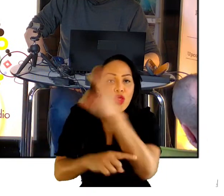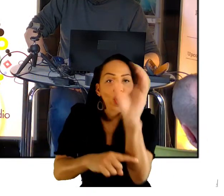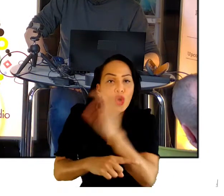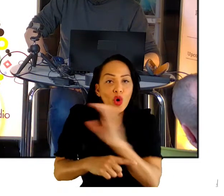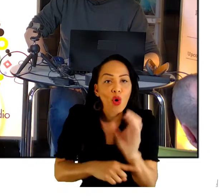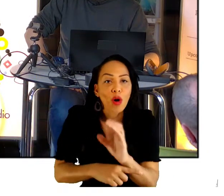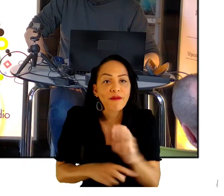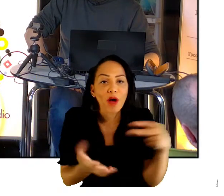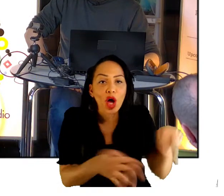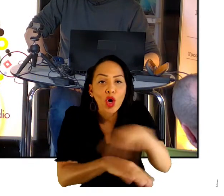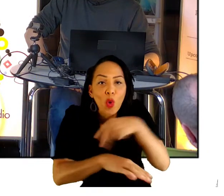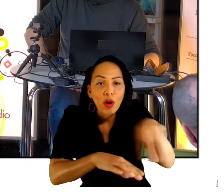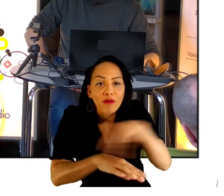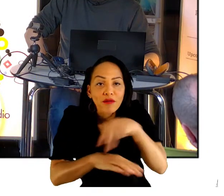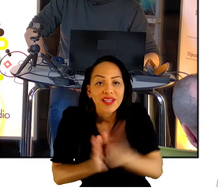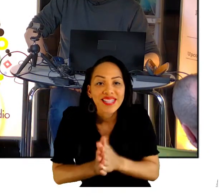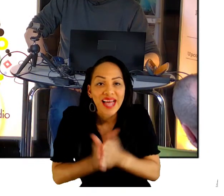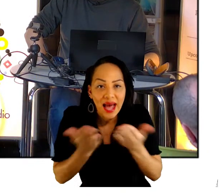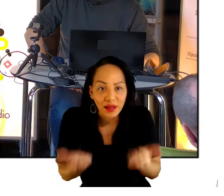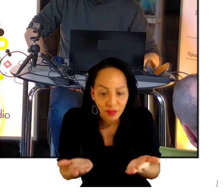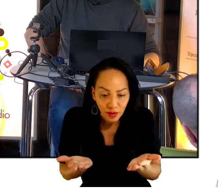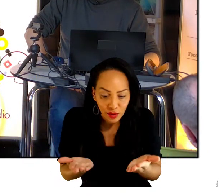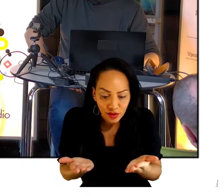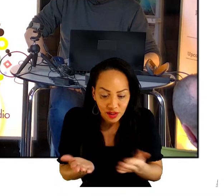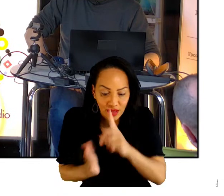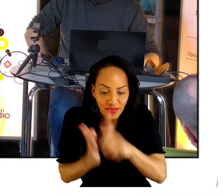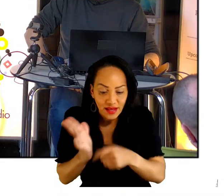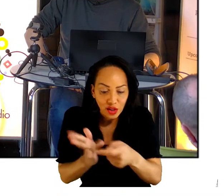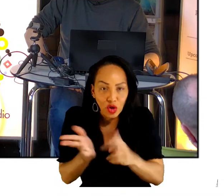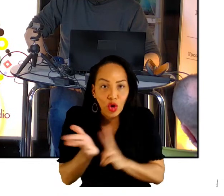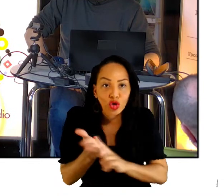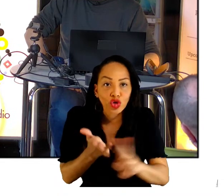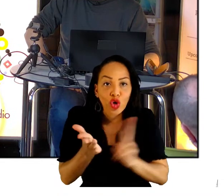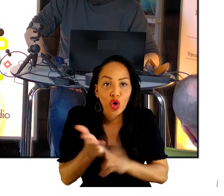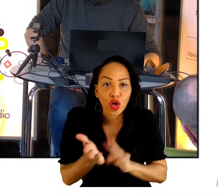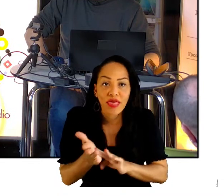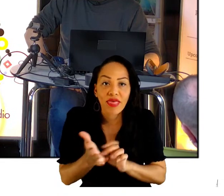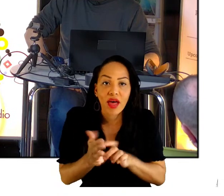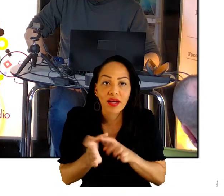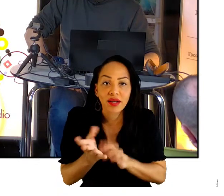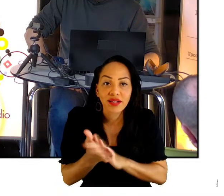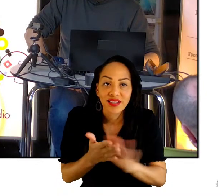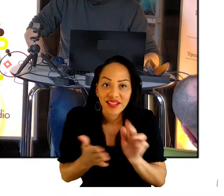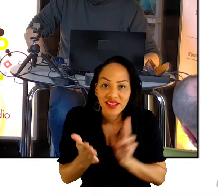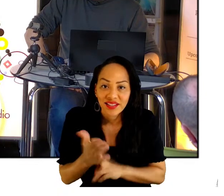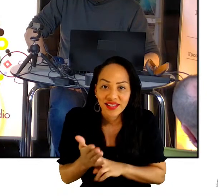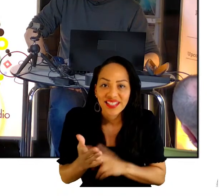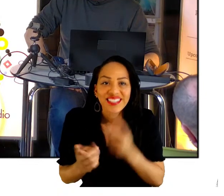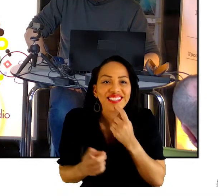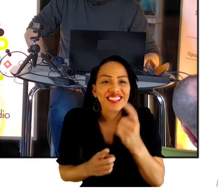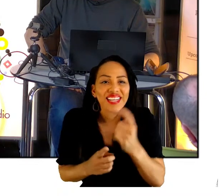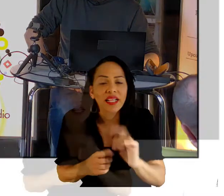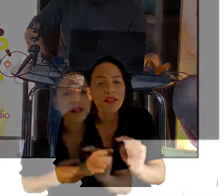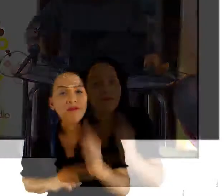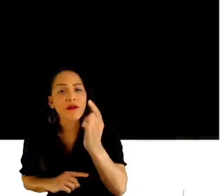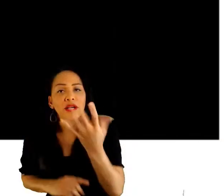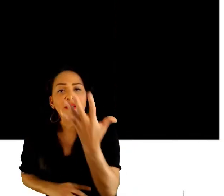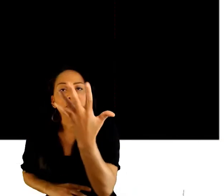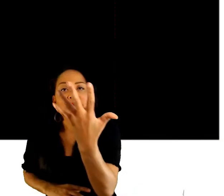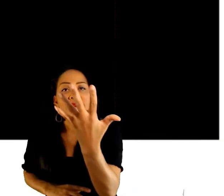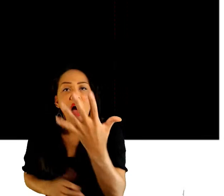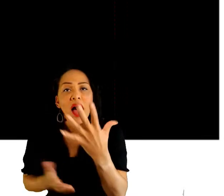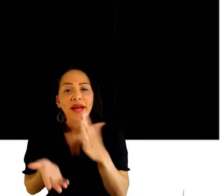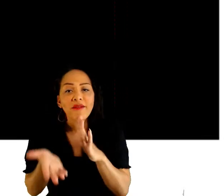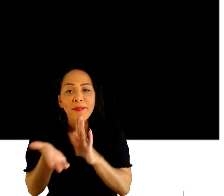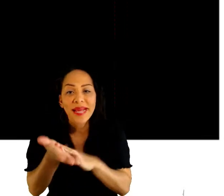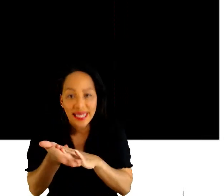you also have on your free sheet. And he calls the first 5 minutes of the performance the contract with